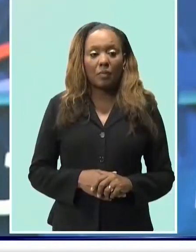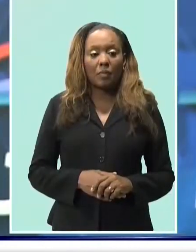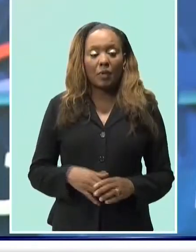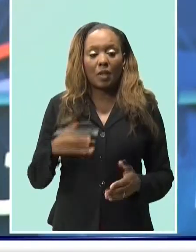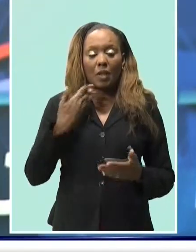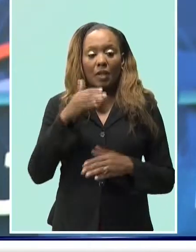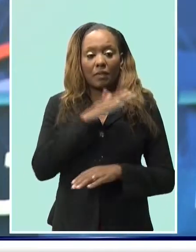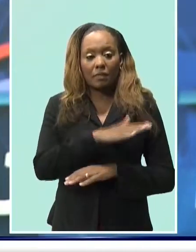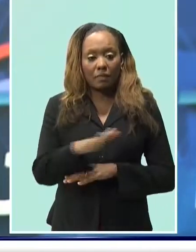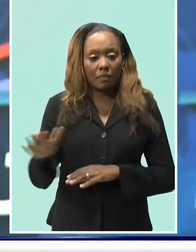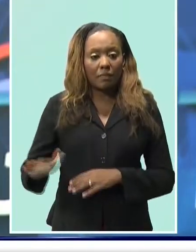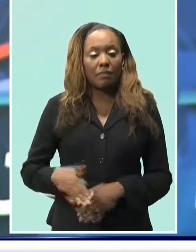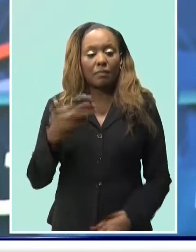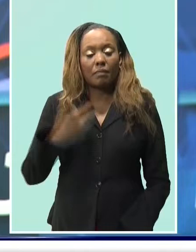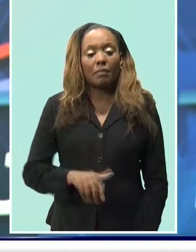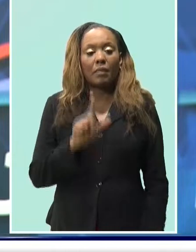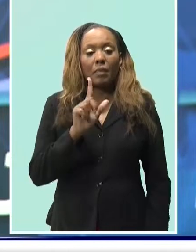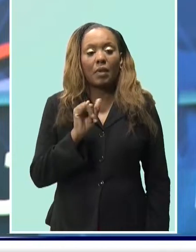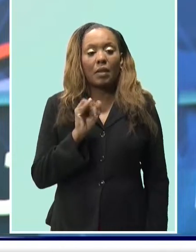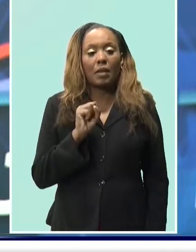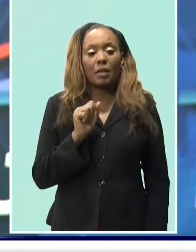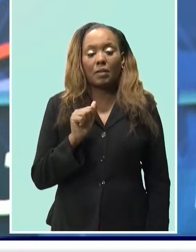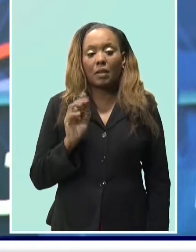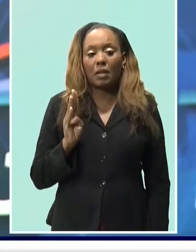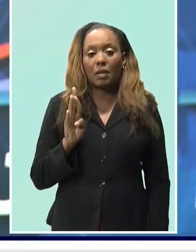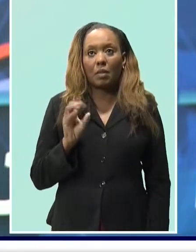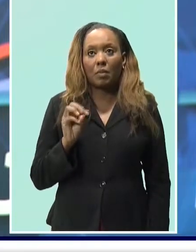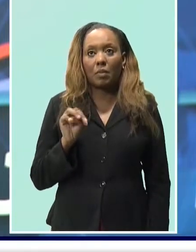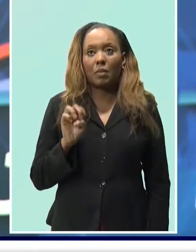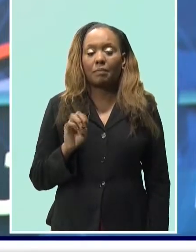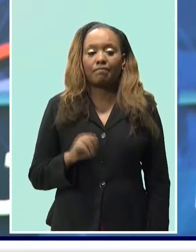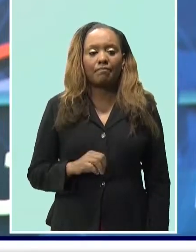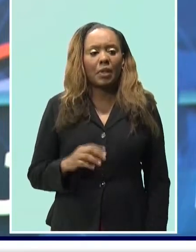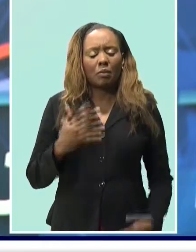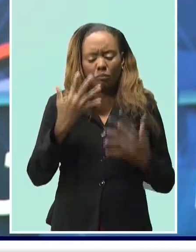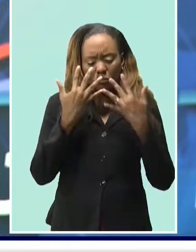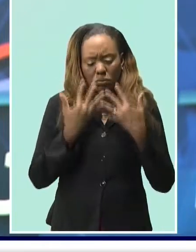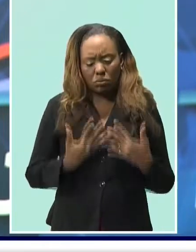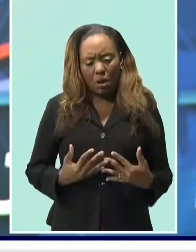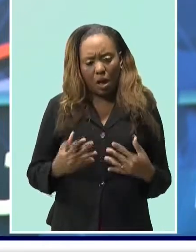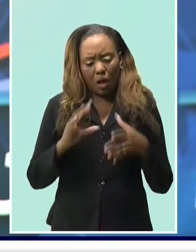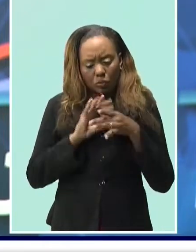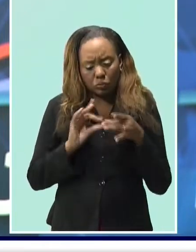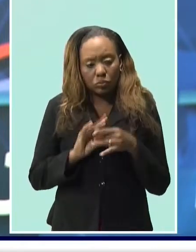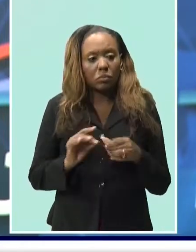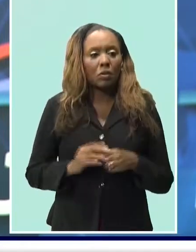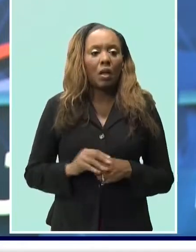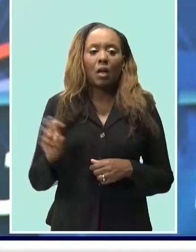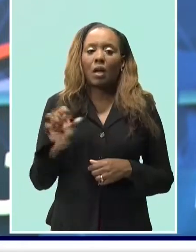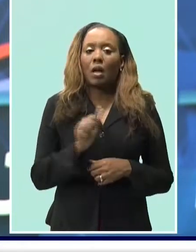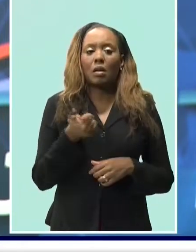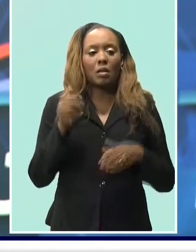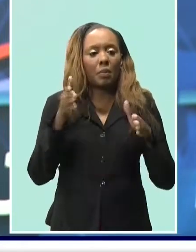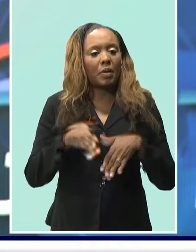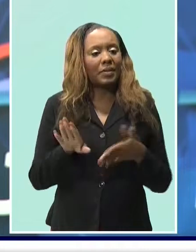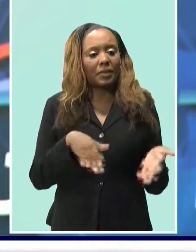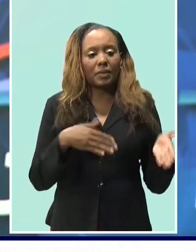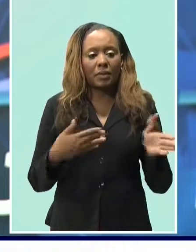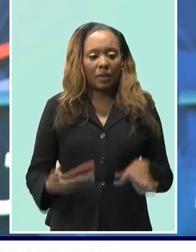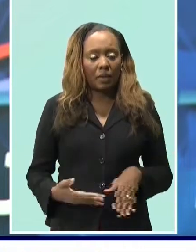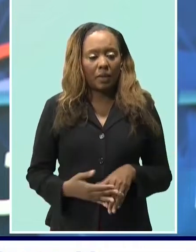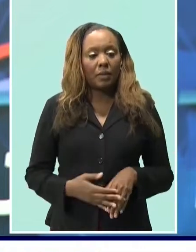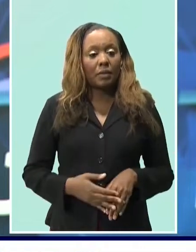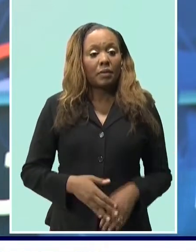Very good evening, I'm Lisa Broom, and we start with the sad news tonight of another death from the coronavirus. The